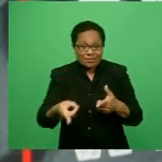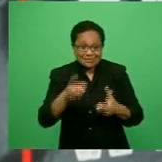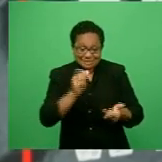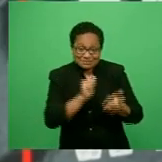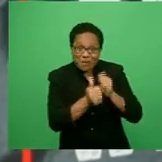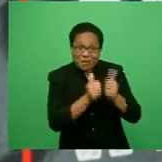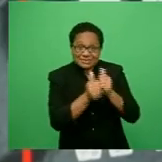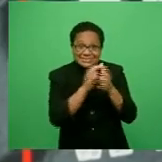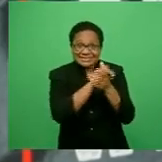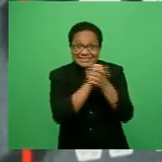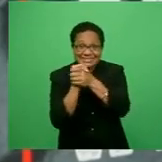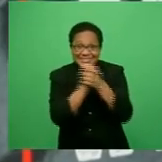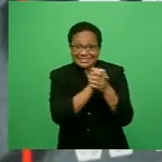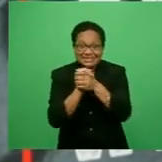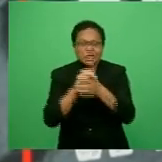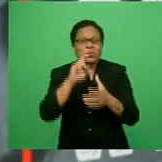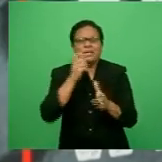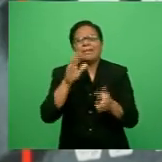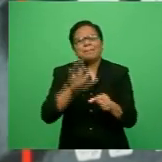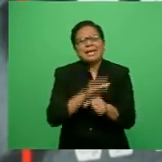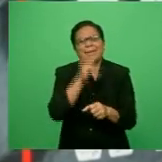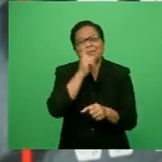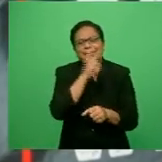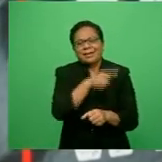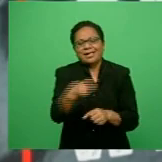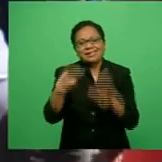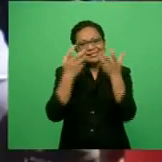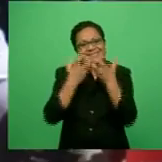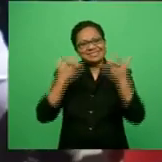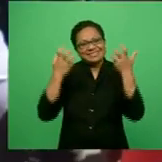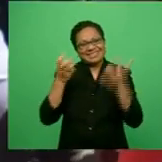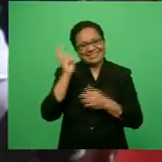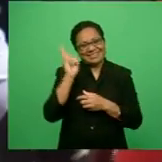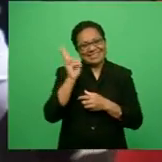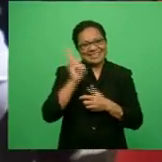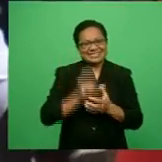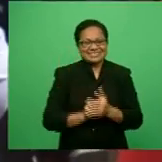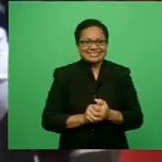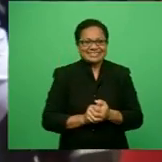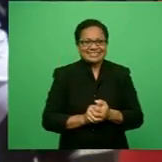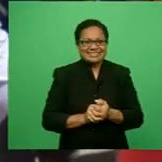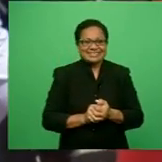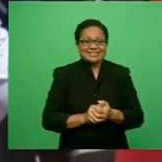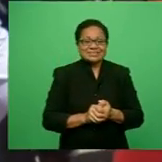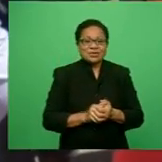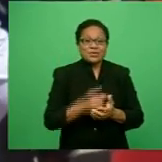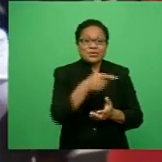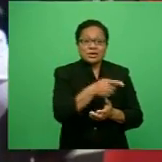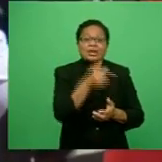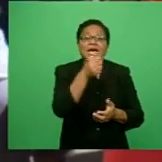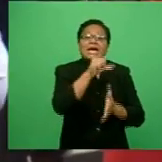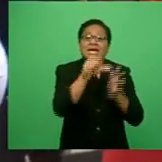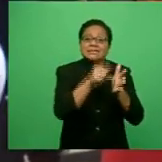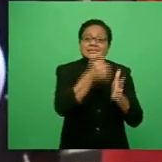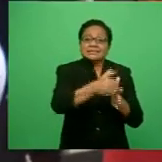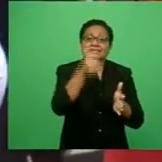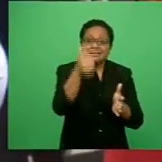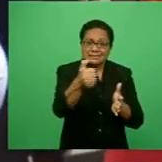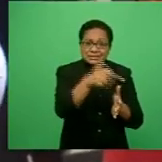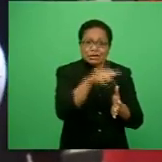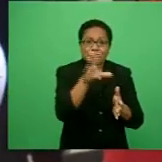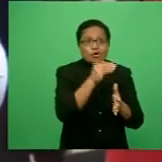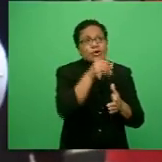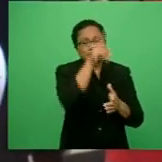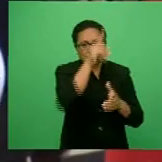their spirits, will again boost their morale. Participant, 66-year-old the Conroe native